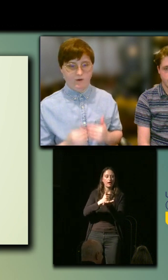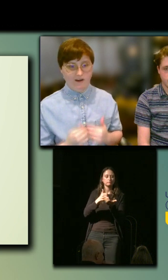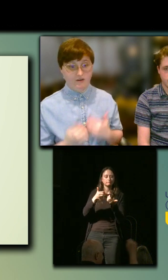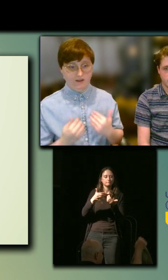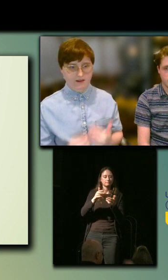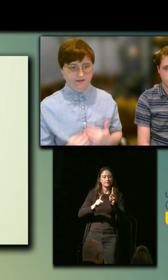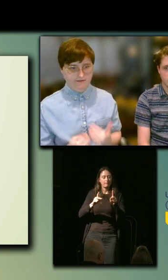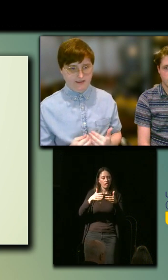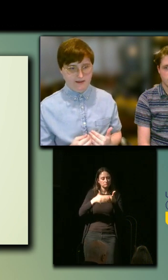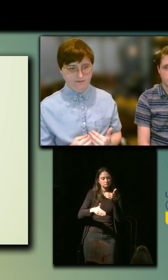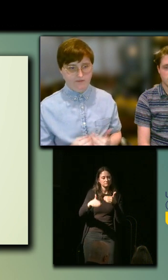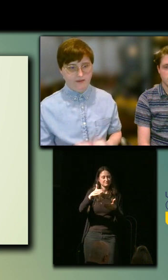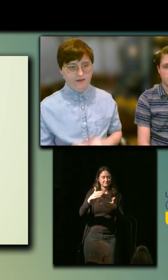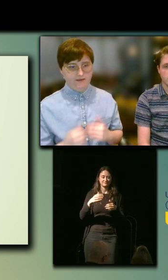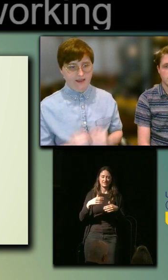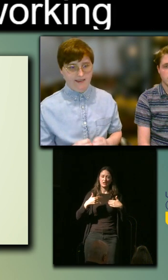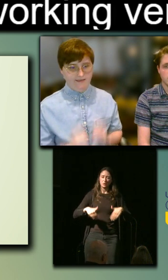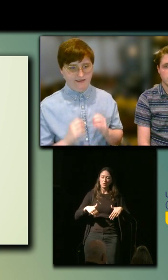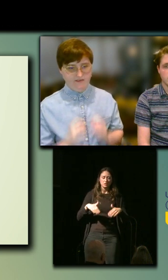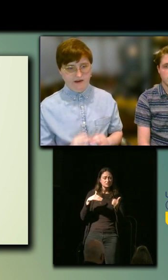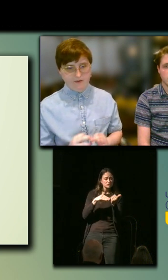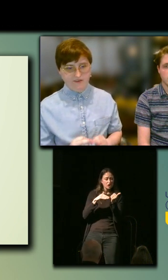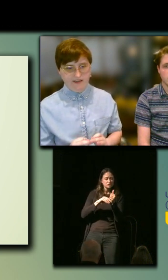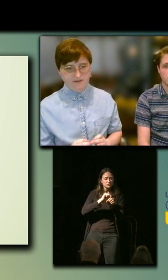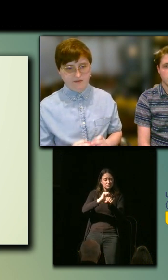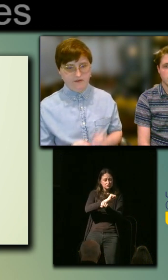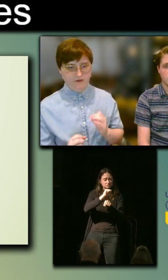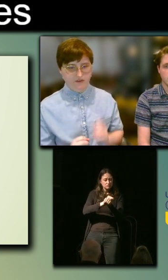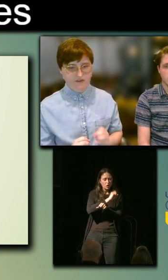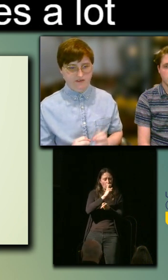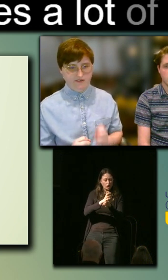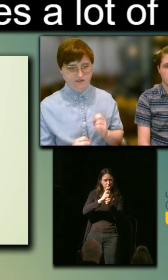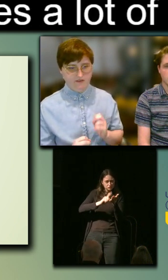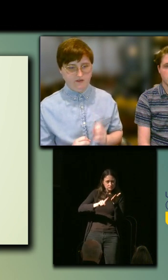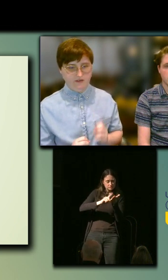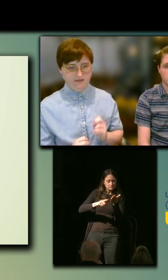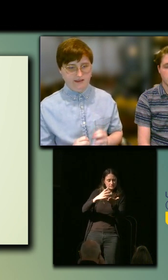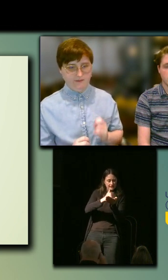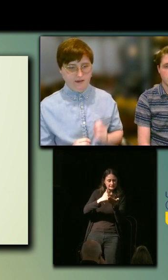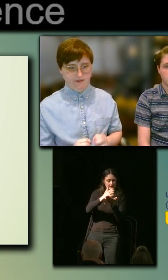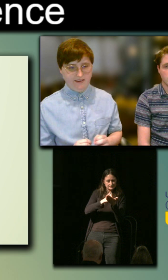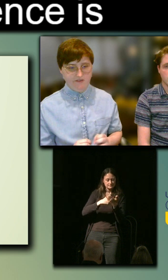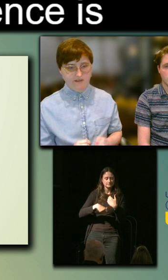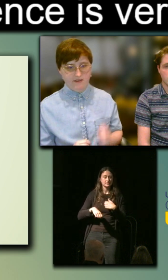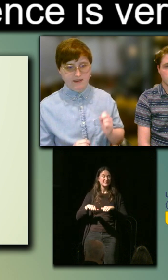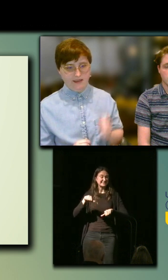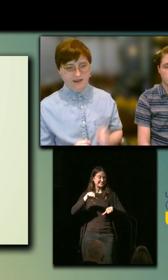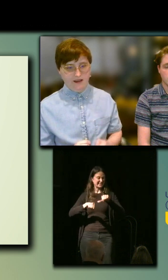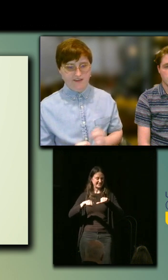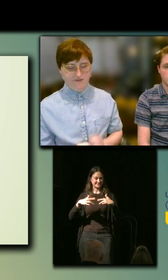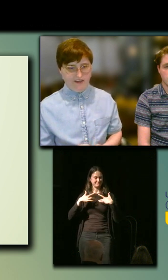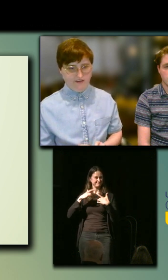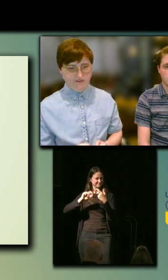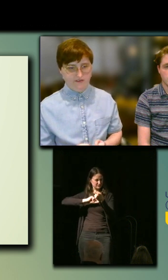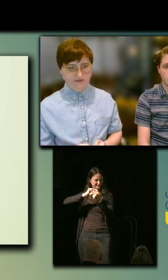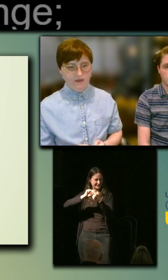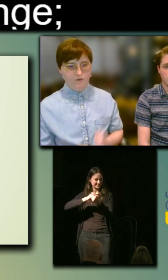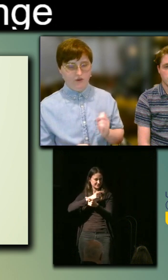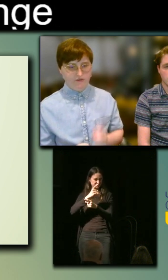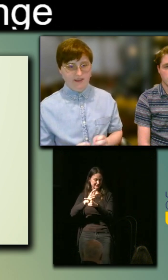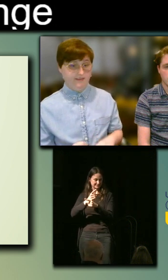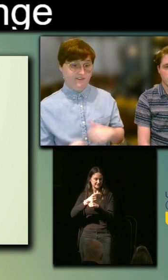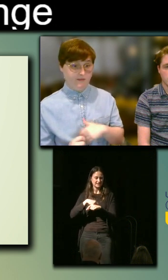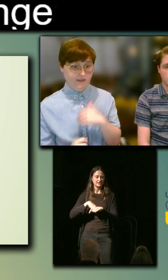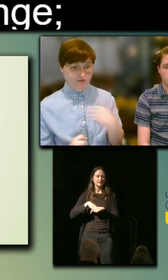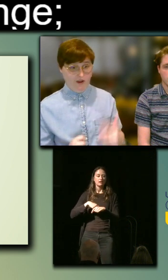it requires a lot of funding. Science is very precise, so changes to the study population can cause challenges,